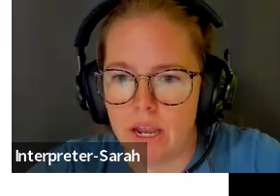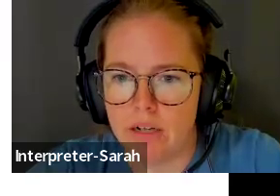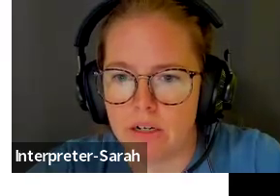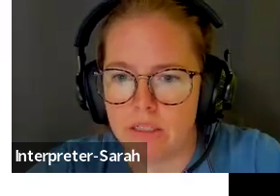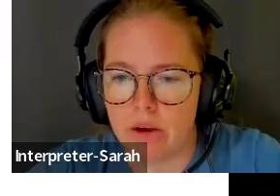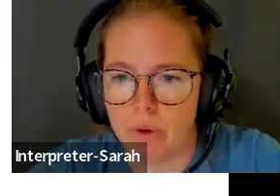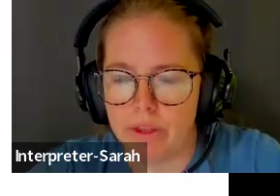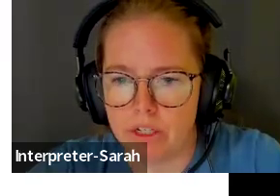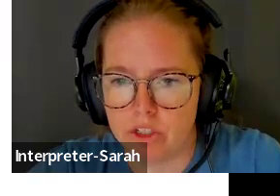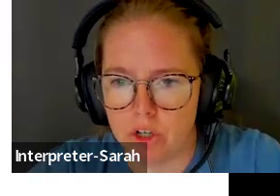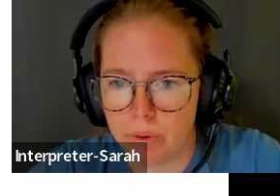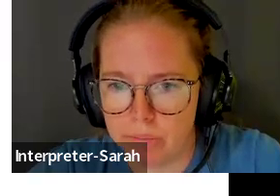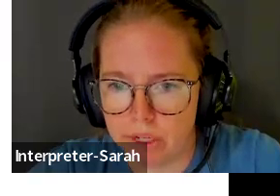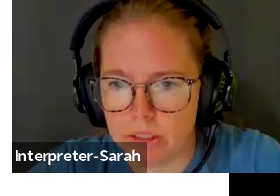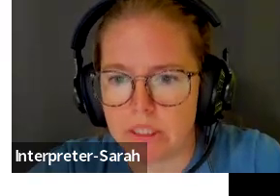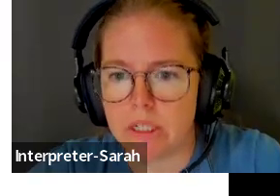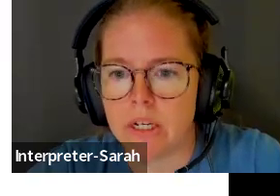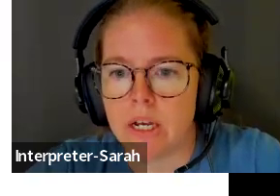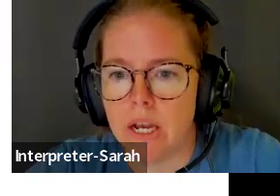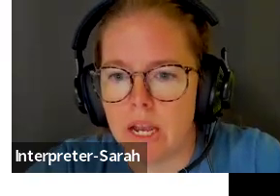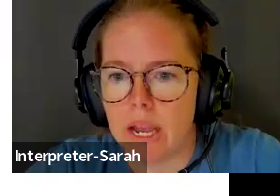connected and set with additional